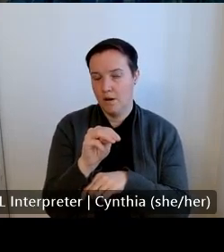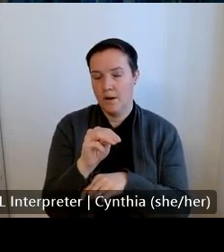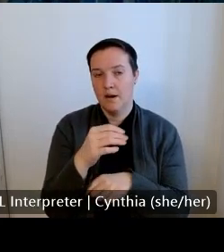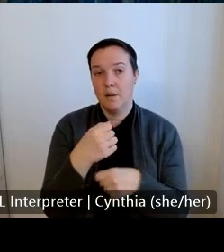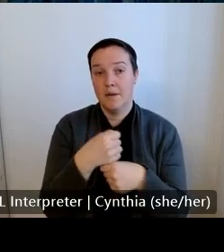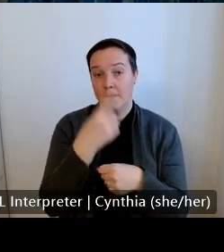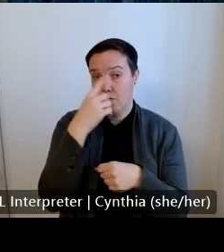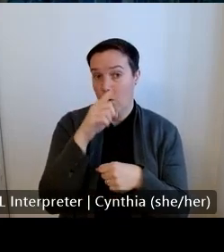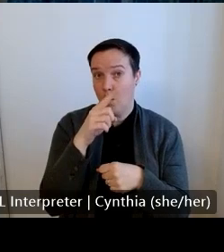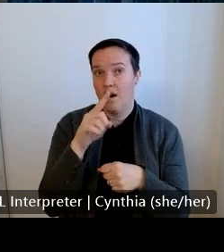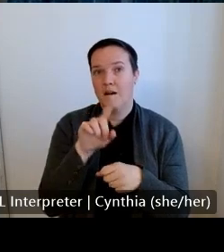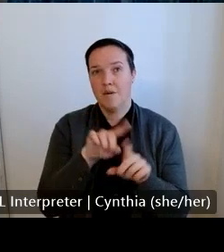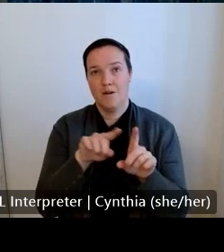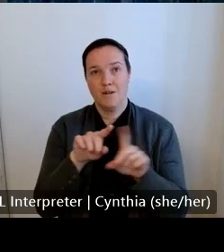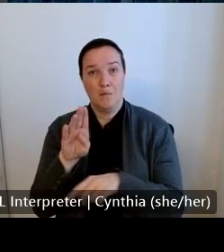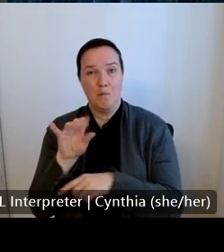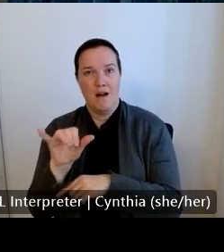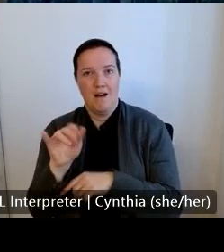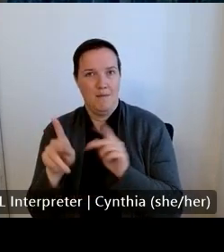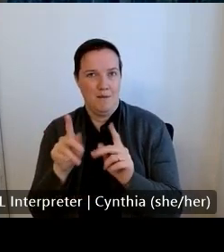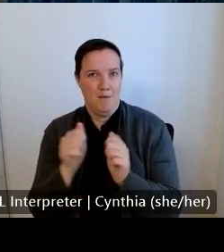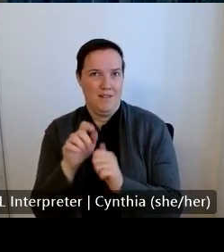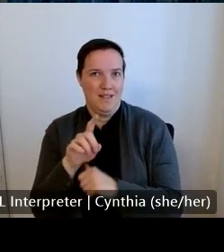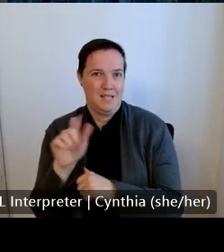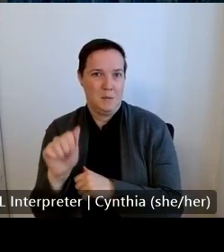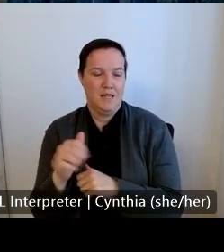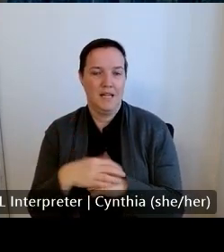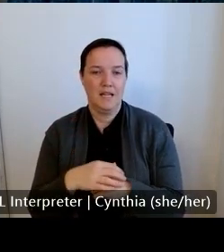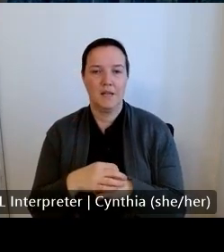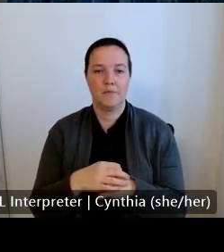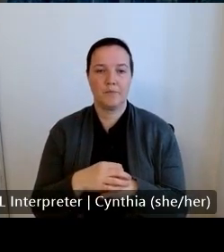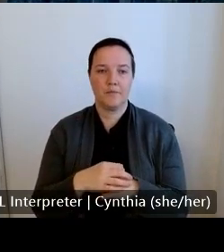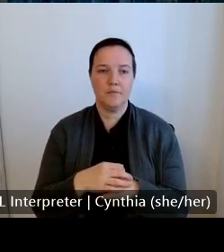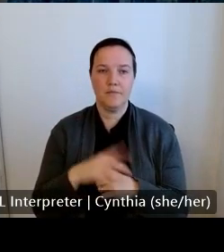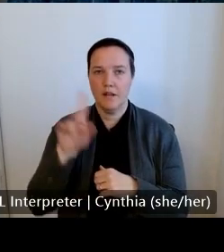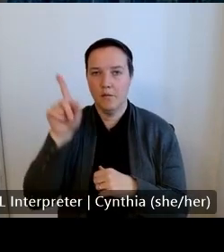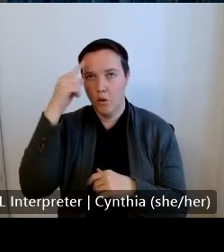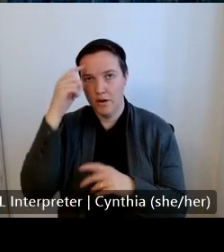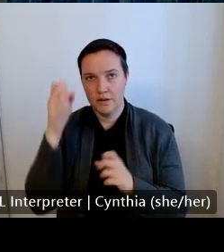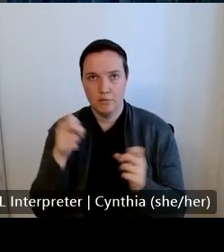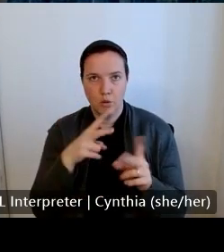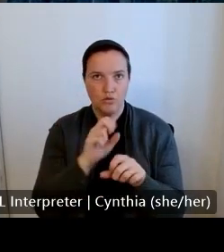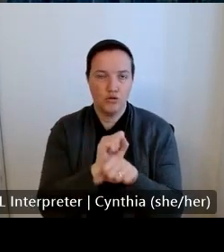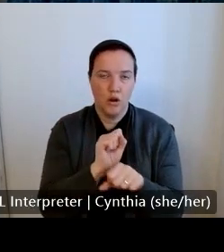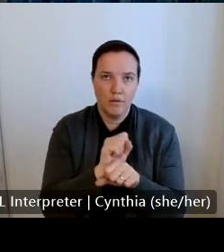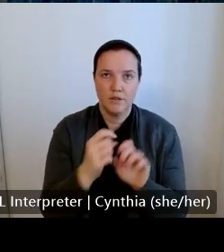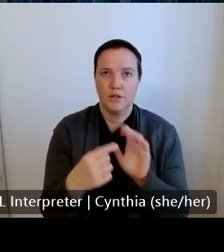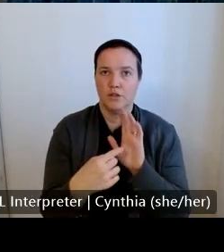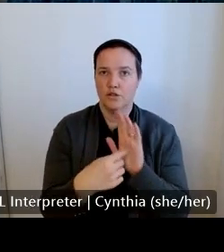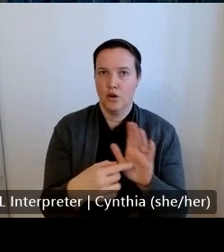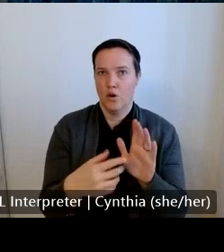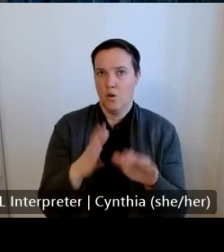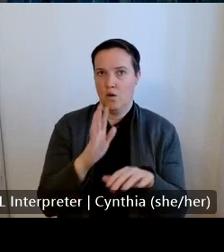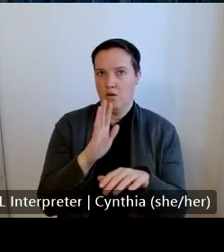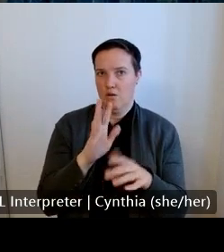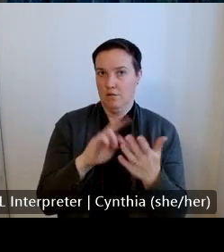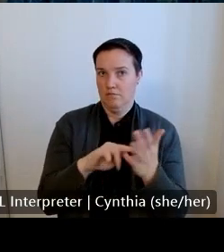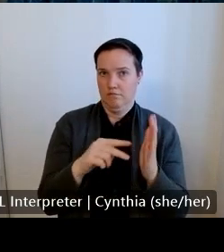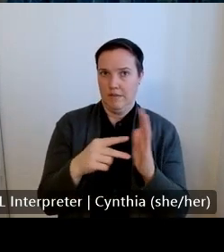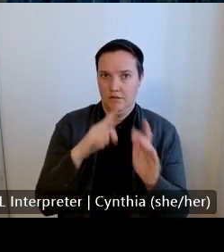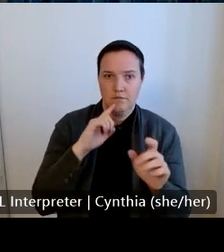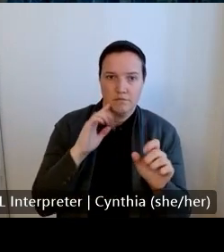who have a disability. Employers who post jobs to the platform demonstrate an intentional commitment